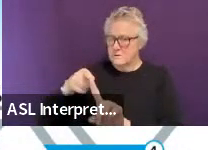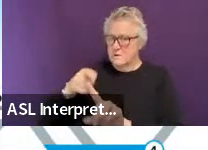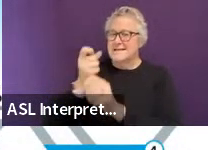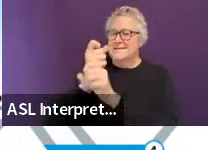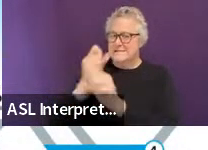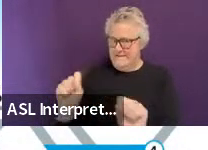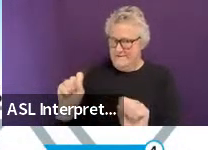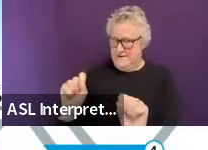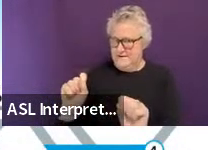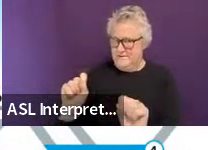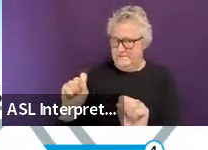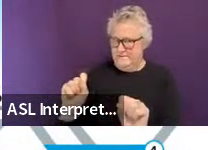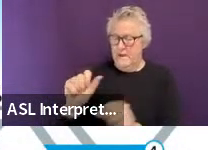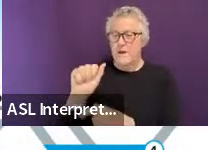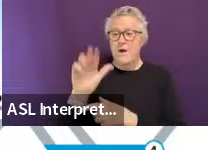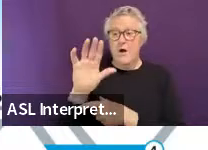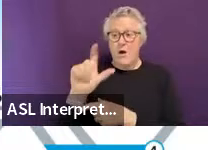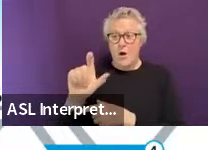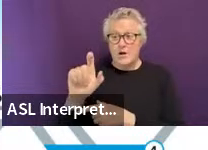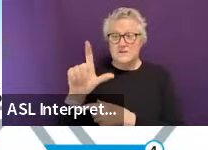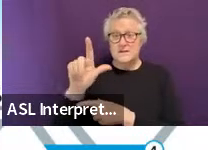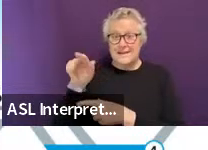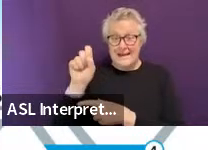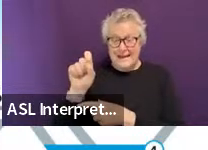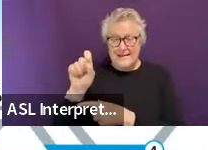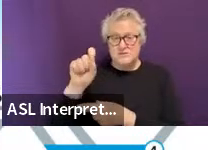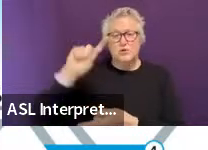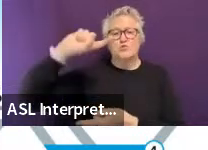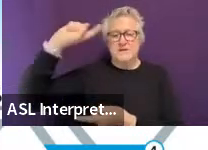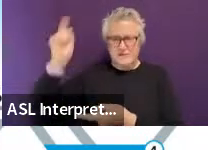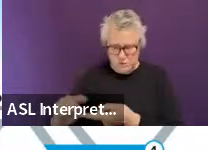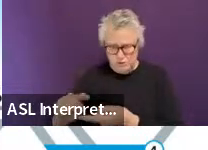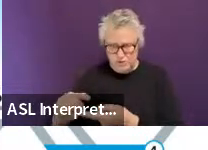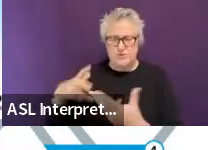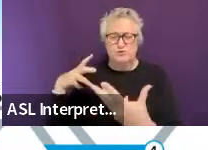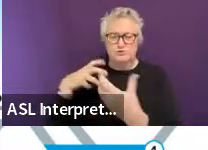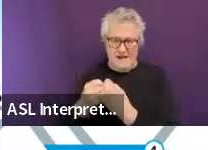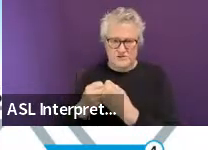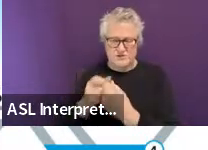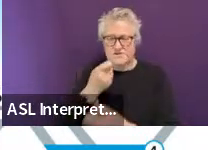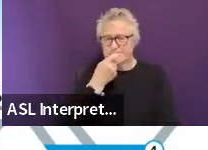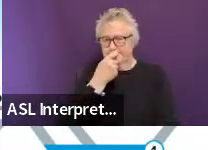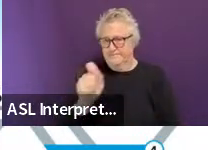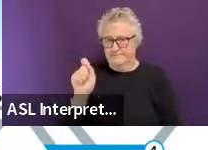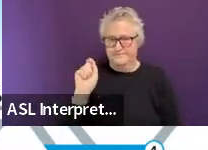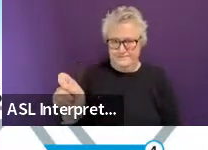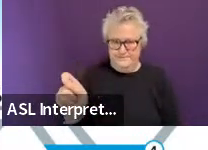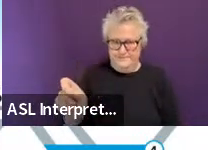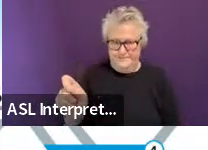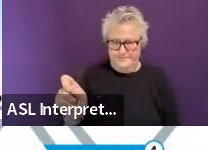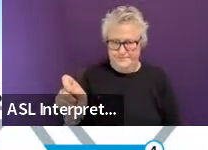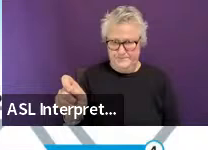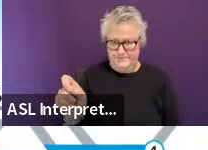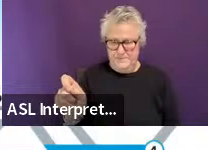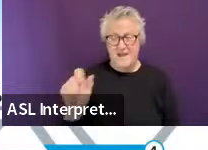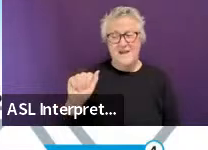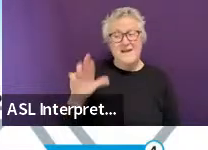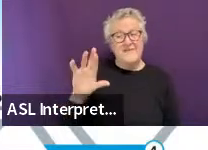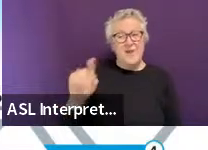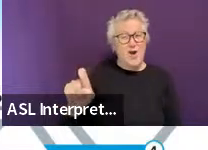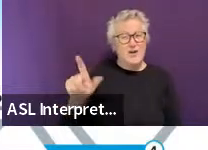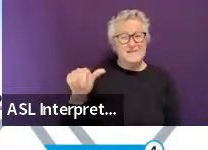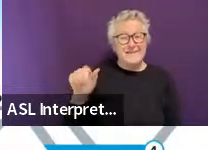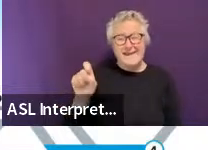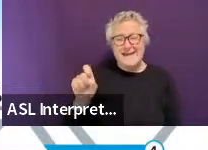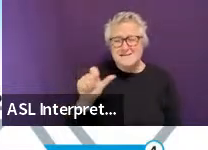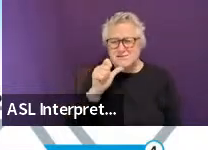crashes. It's rather apparent looking at the congestion index that aux lanes don't do a heck of a lot for congestion.